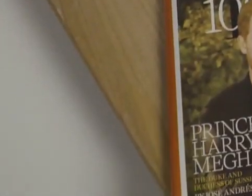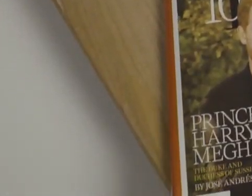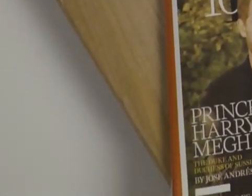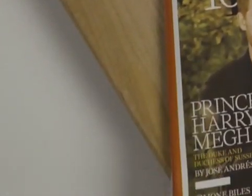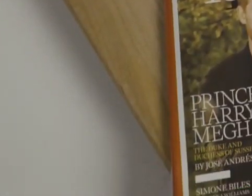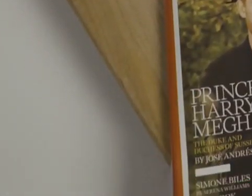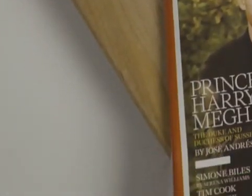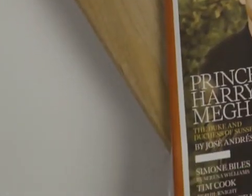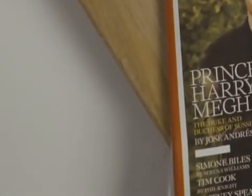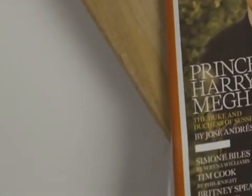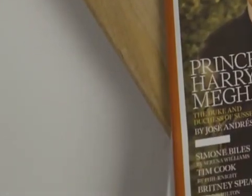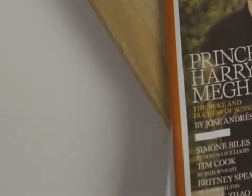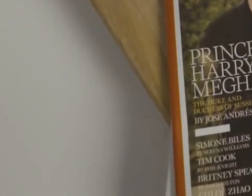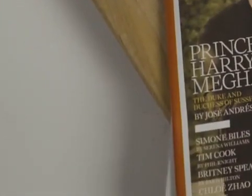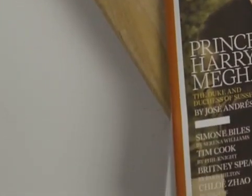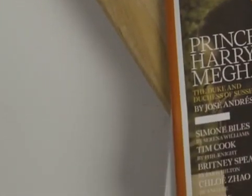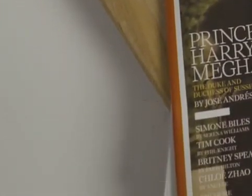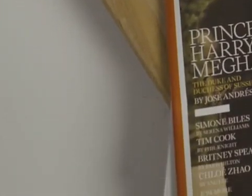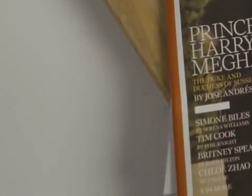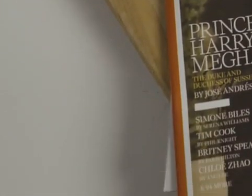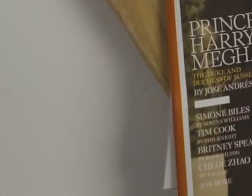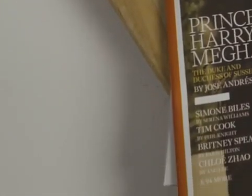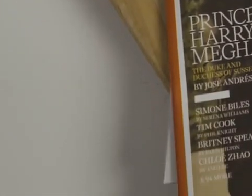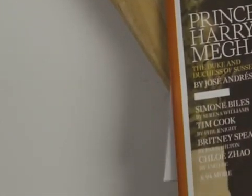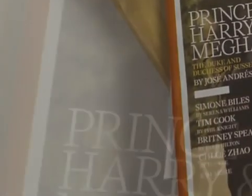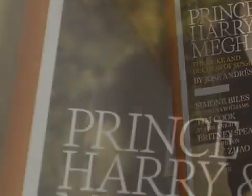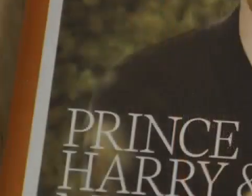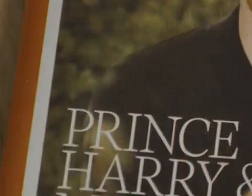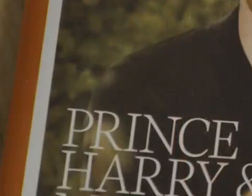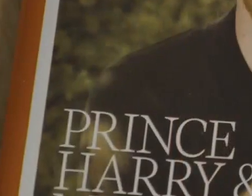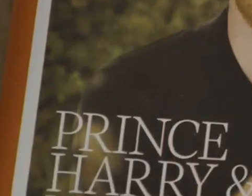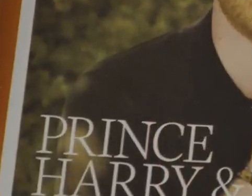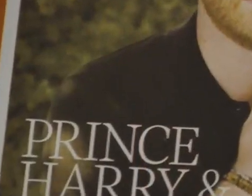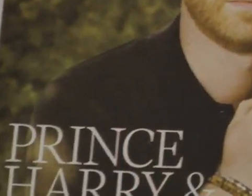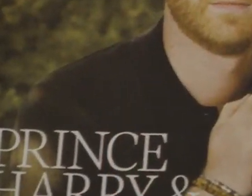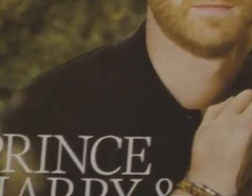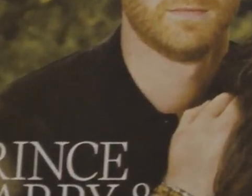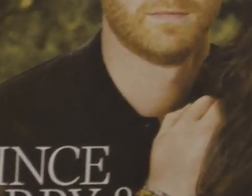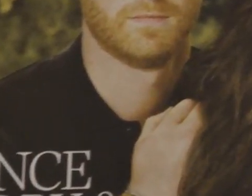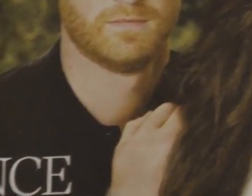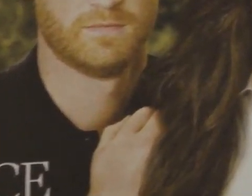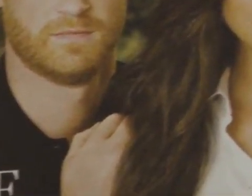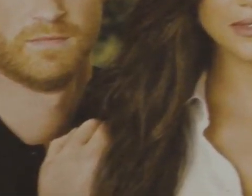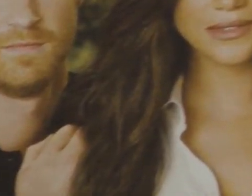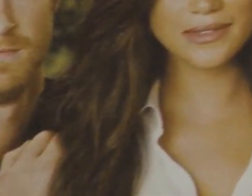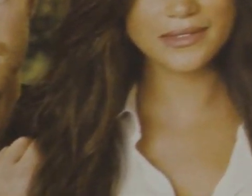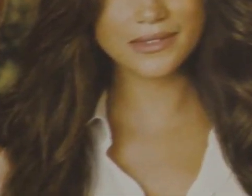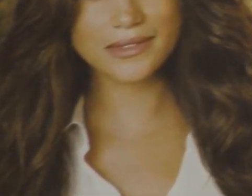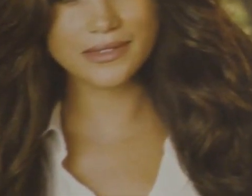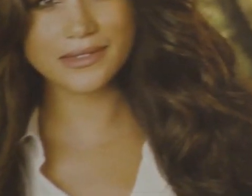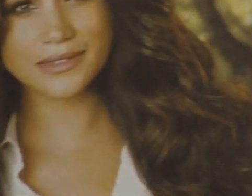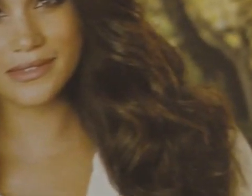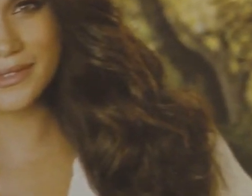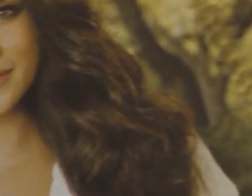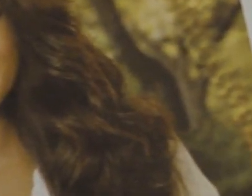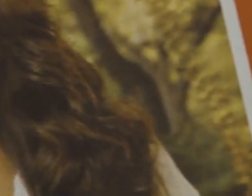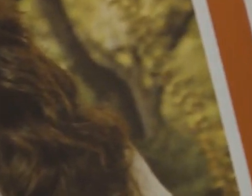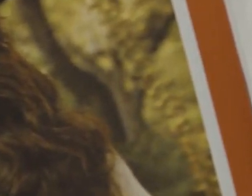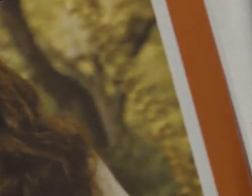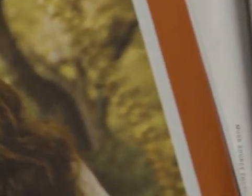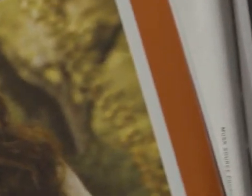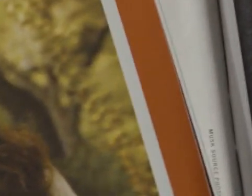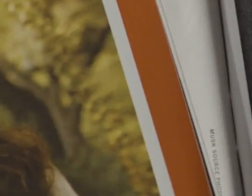Influential because Dr. Graham created the Moderna vaccine, something he downplays. I'll tell you, having influence